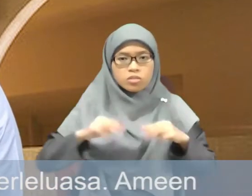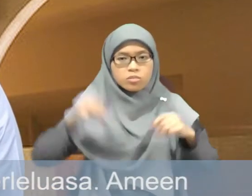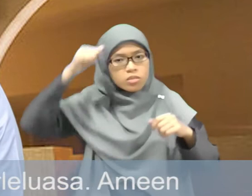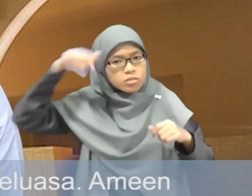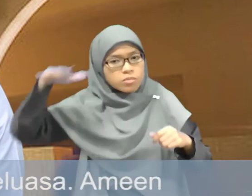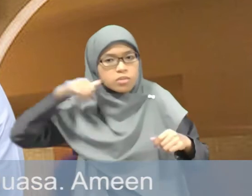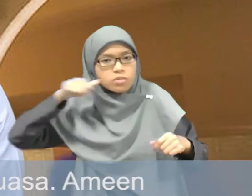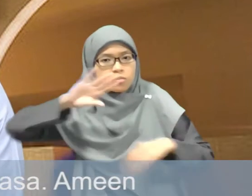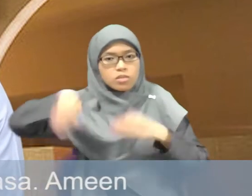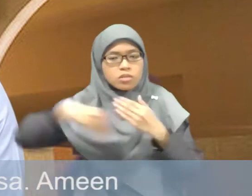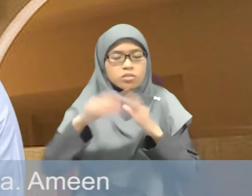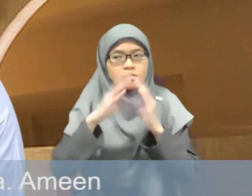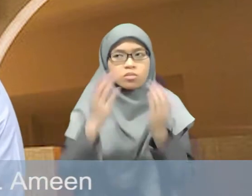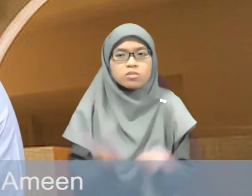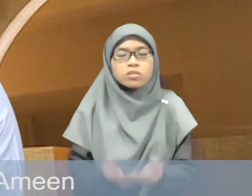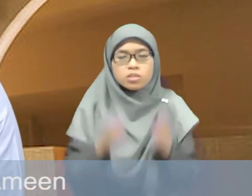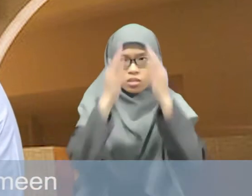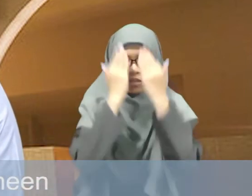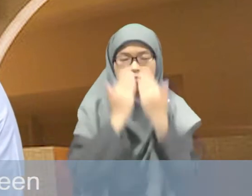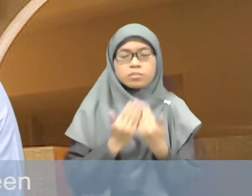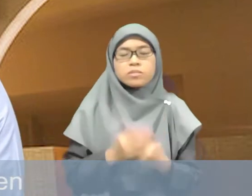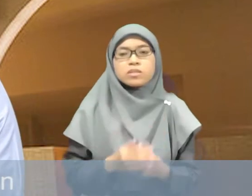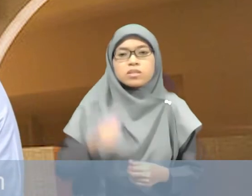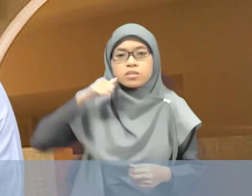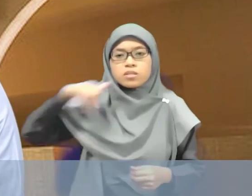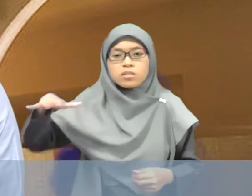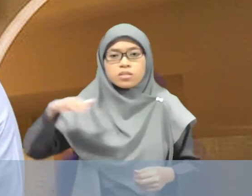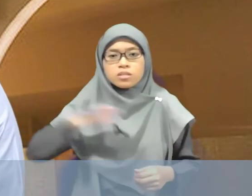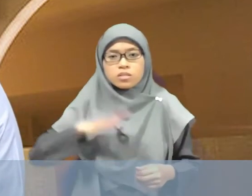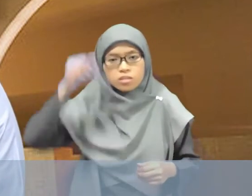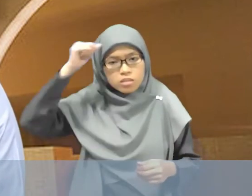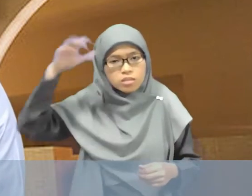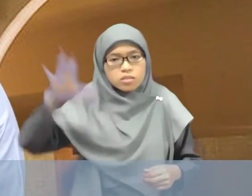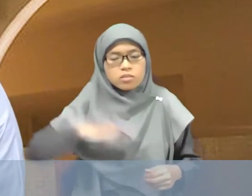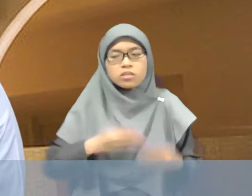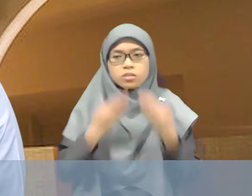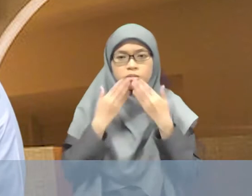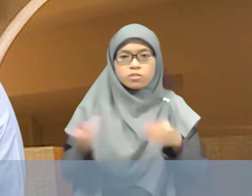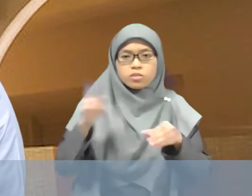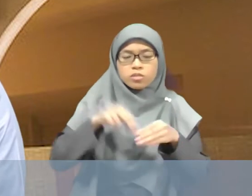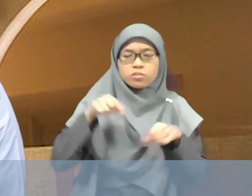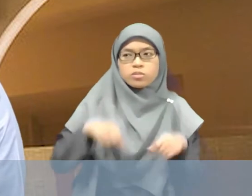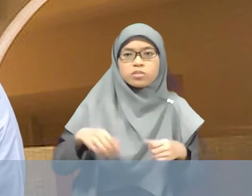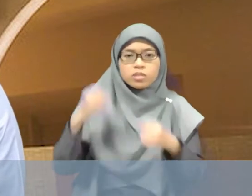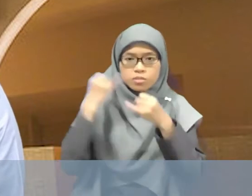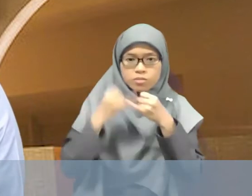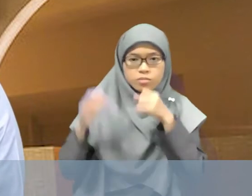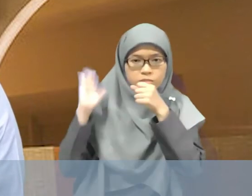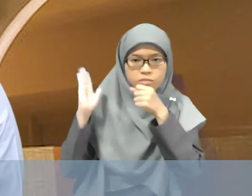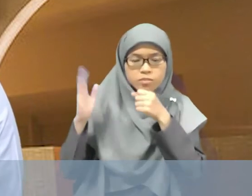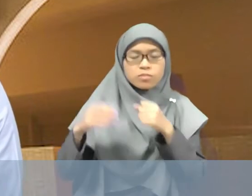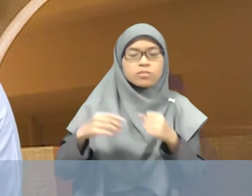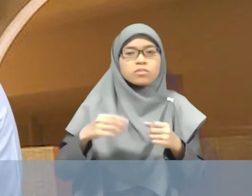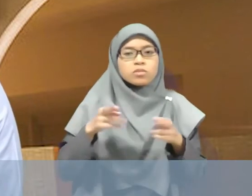Alameen. Ladies and gentlemen, thank you so much for joining me in today's final lecture of this Road to Ramadan series with me, Ustaz